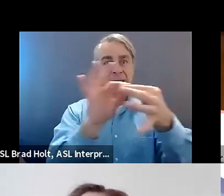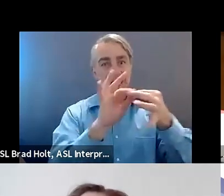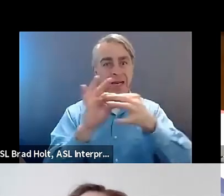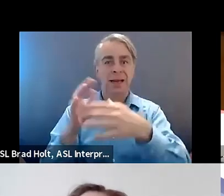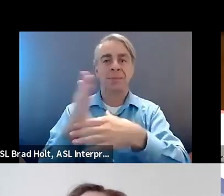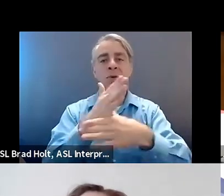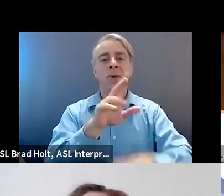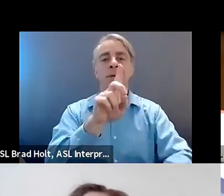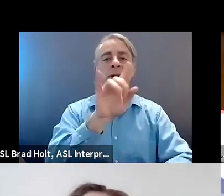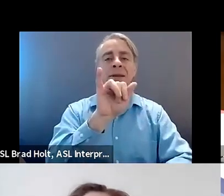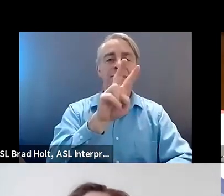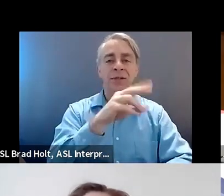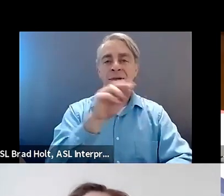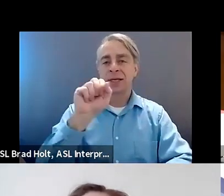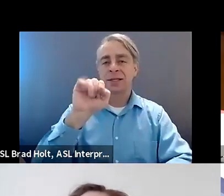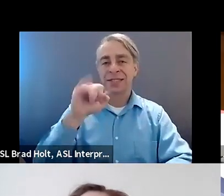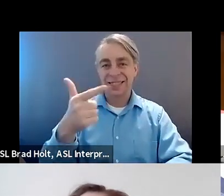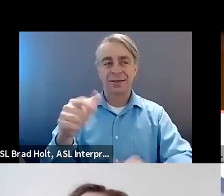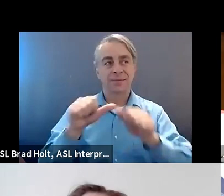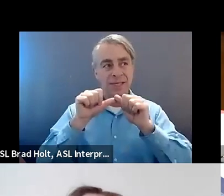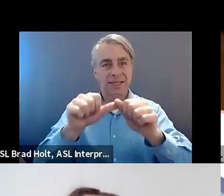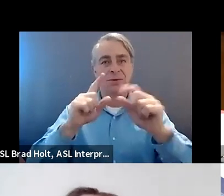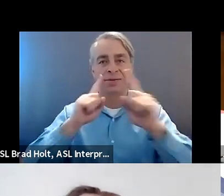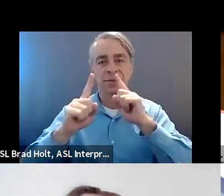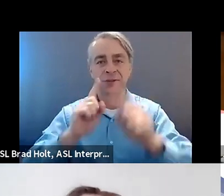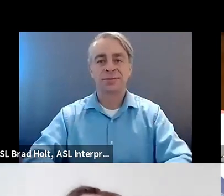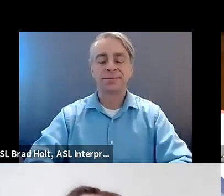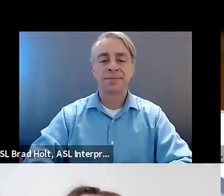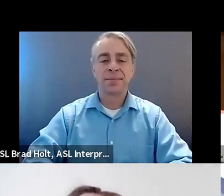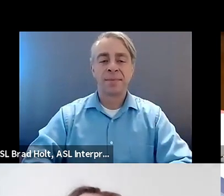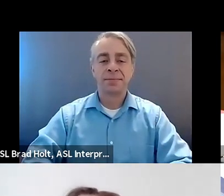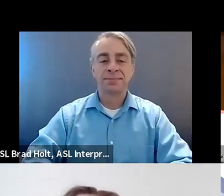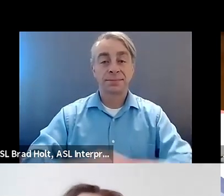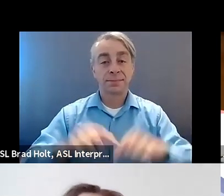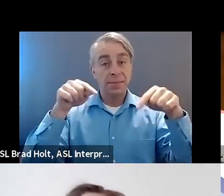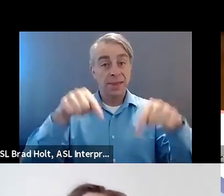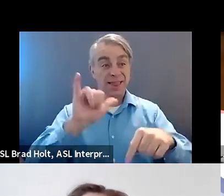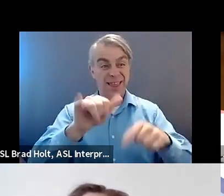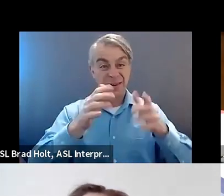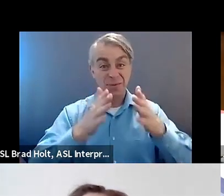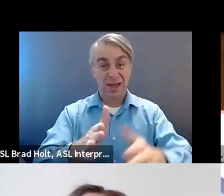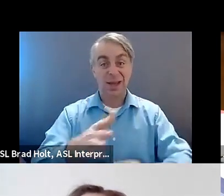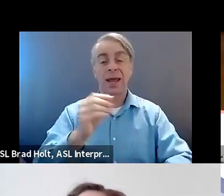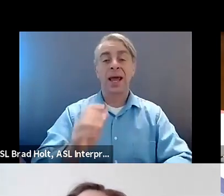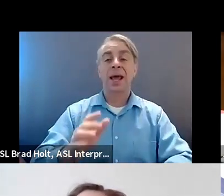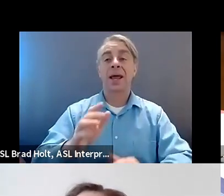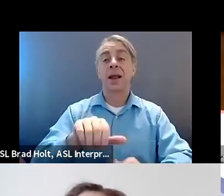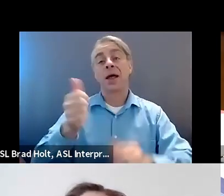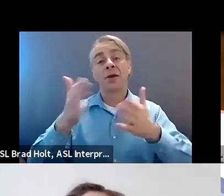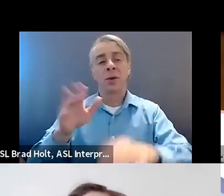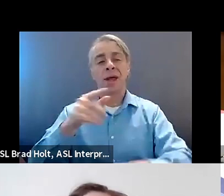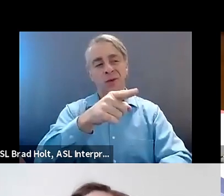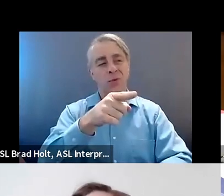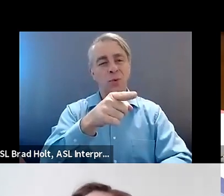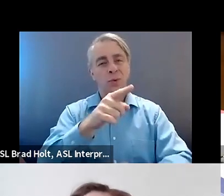our scholarship in the post-truth era. In these and so many other ways, you have been our AERA thought leader, our